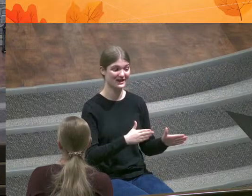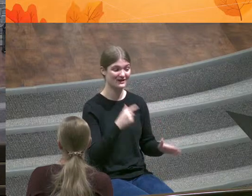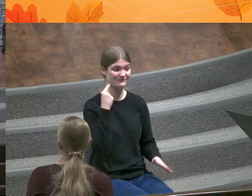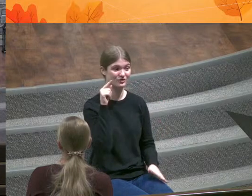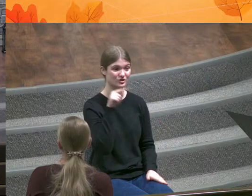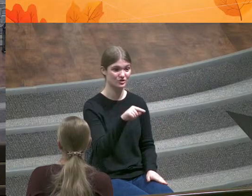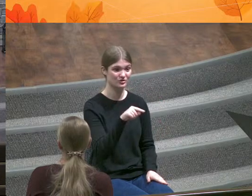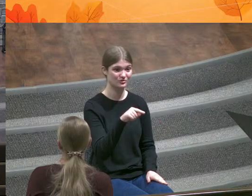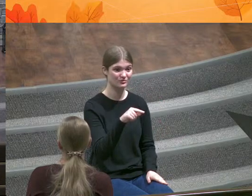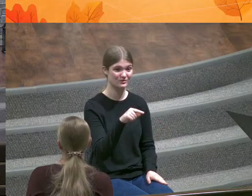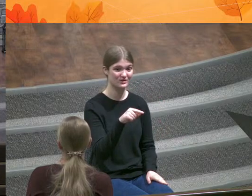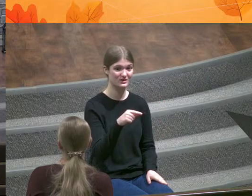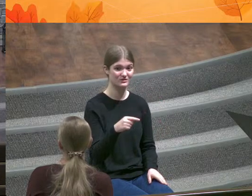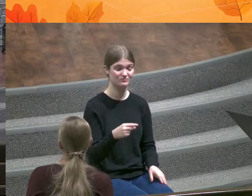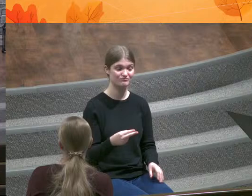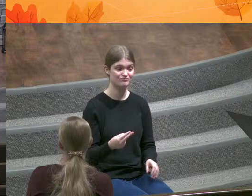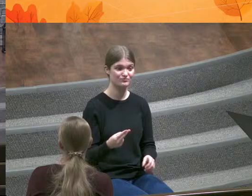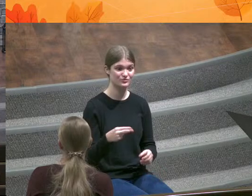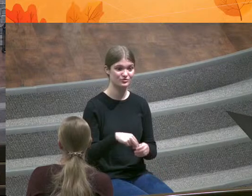Planned for you.